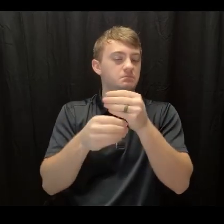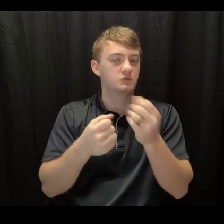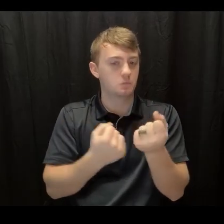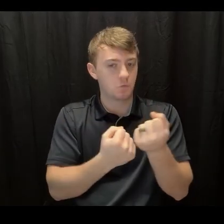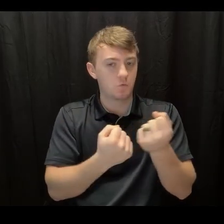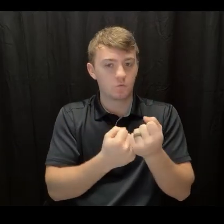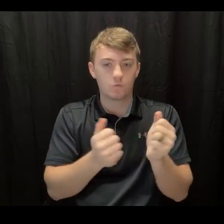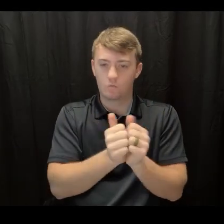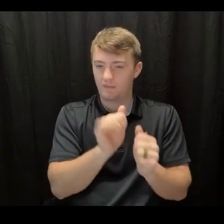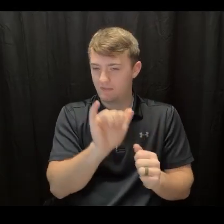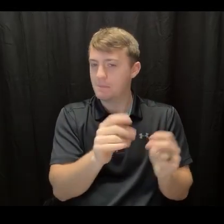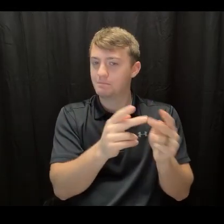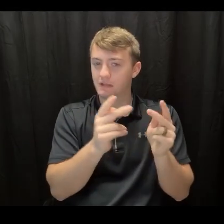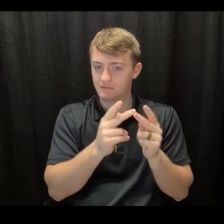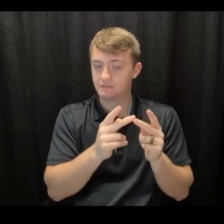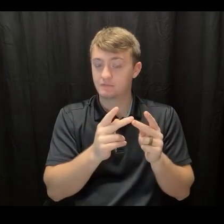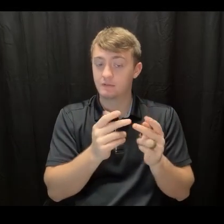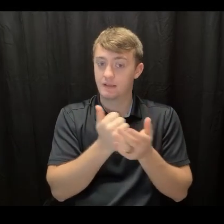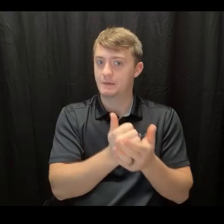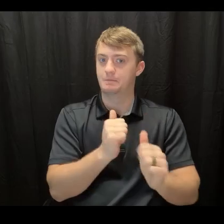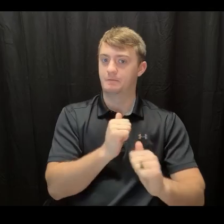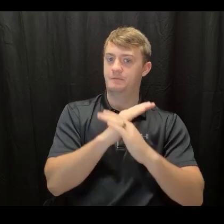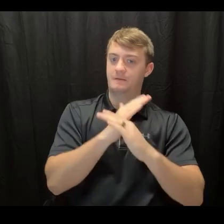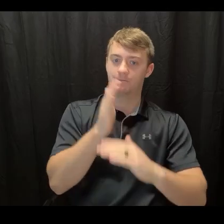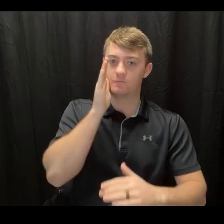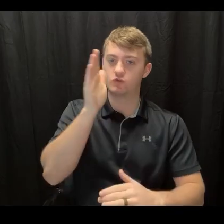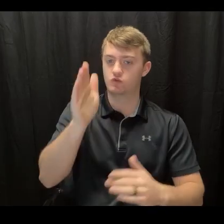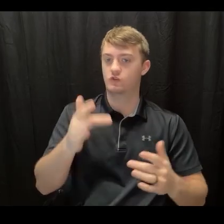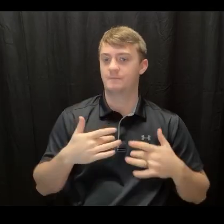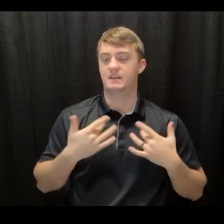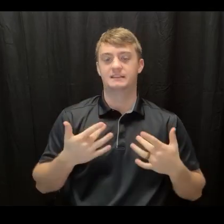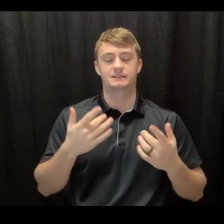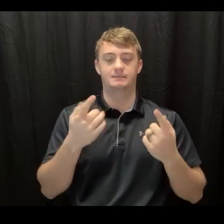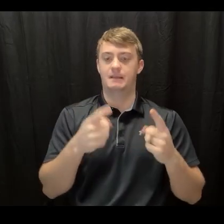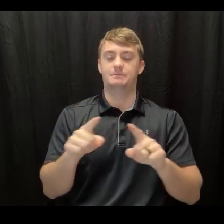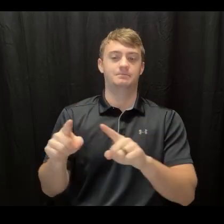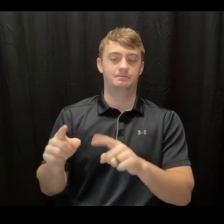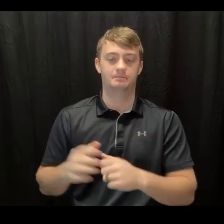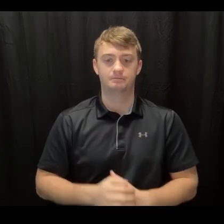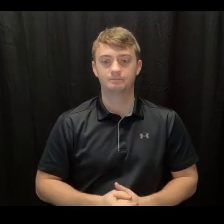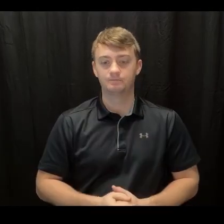supports in those places to prevent future events from occurring.